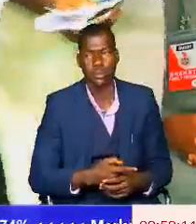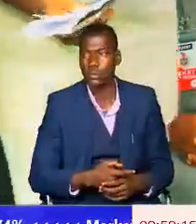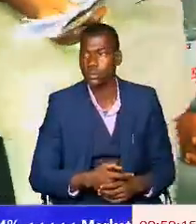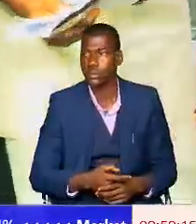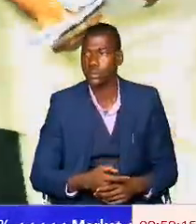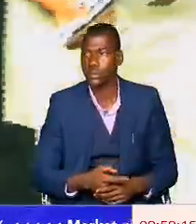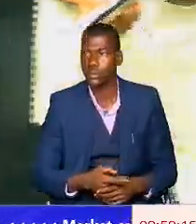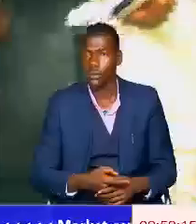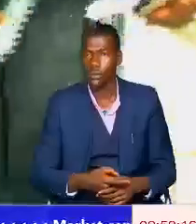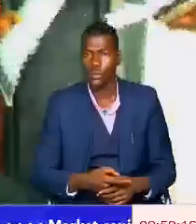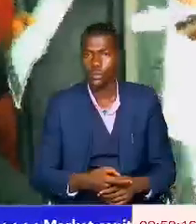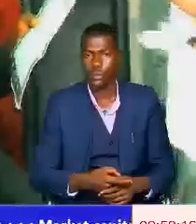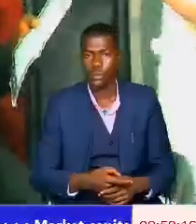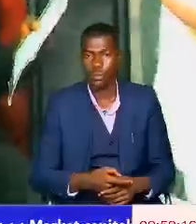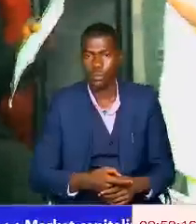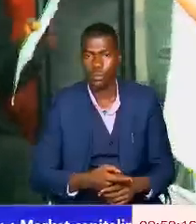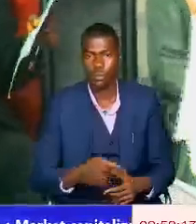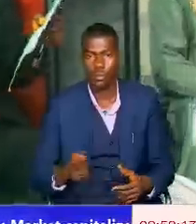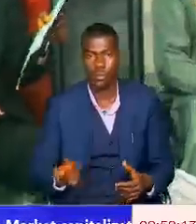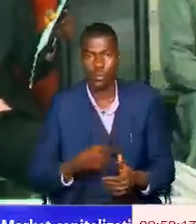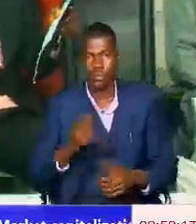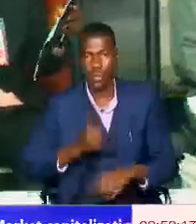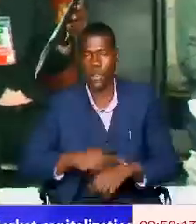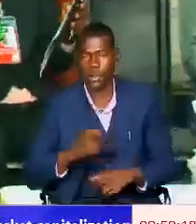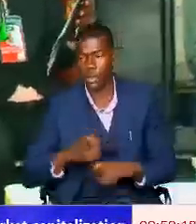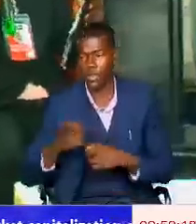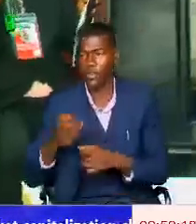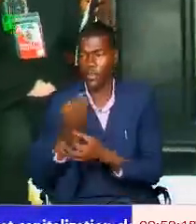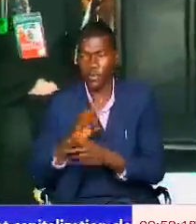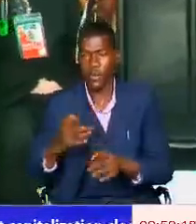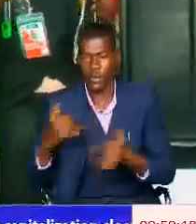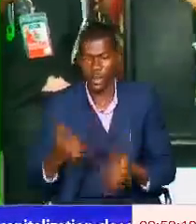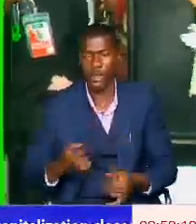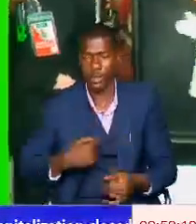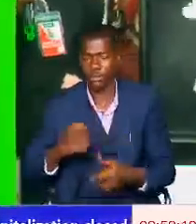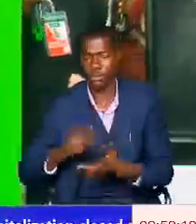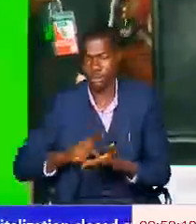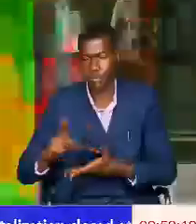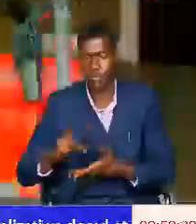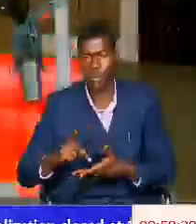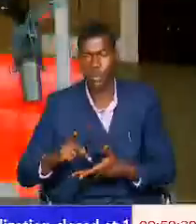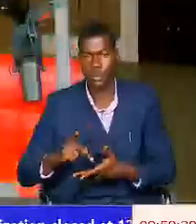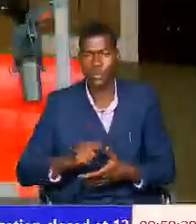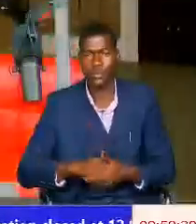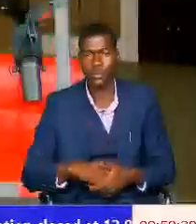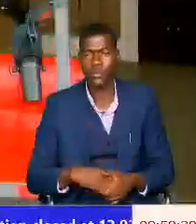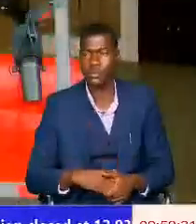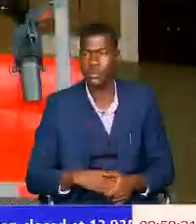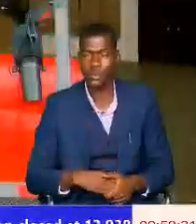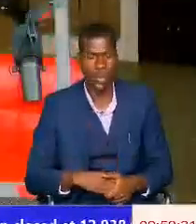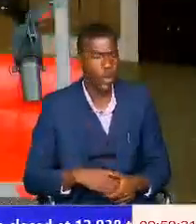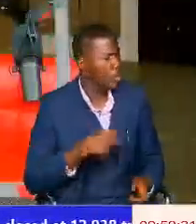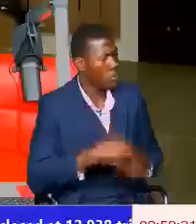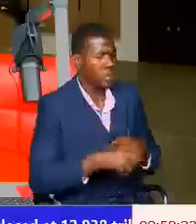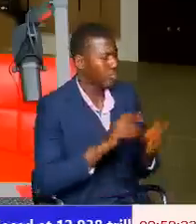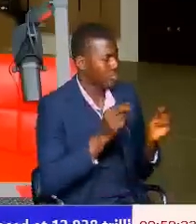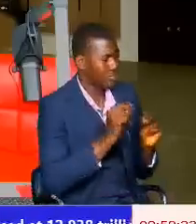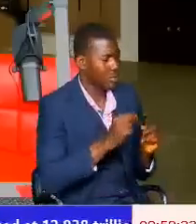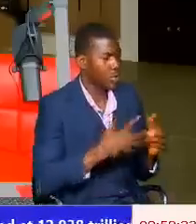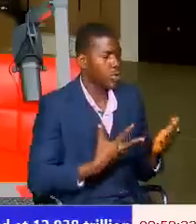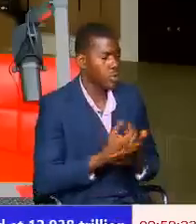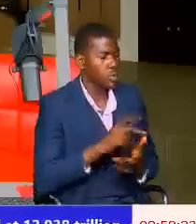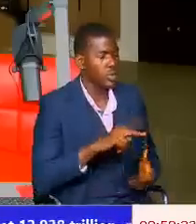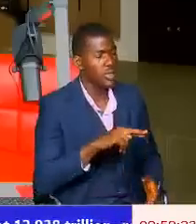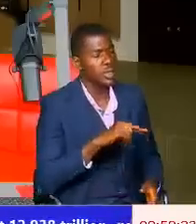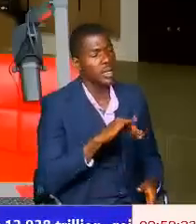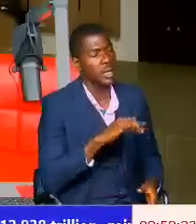That first time I gave it to you free of charge. Now you have to pay for consultancy. No problem. Just let's come up with it, sir. We have the new NIPOST we are looking